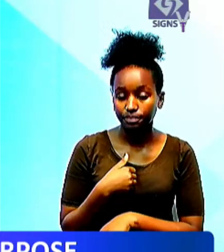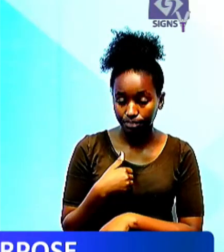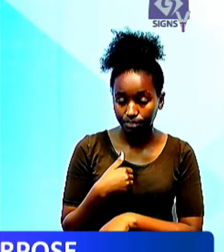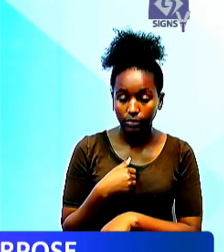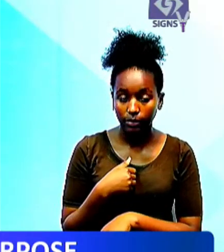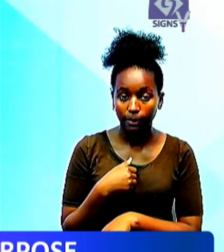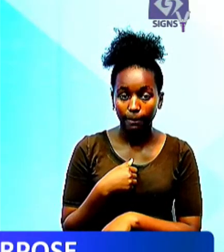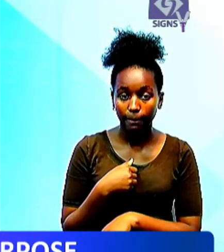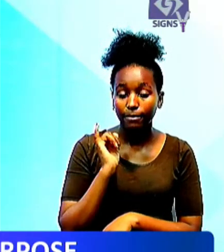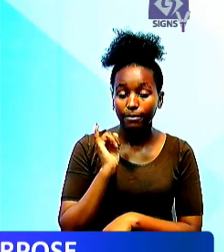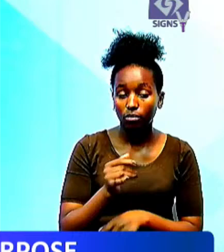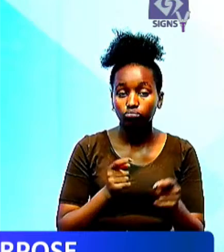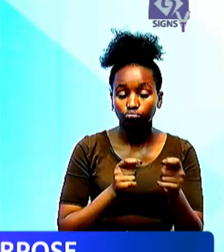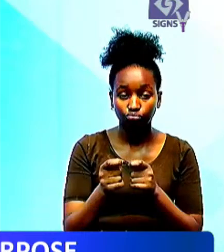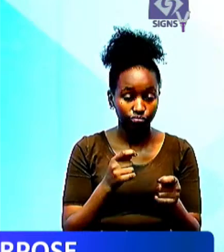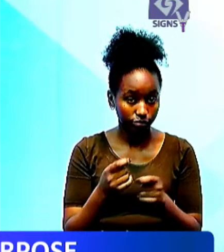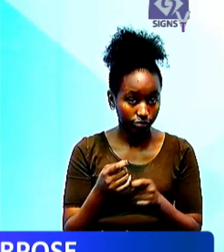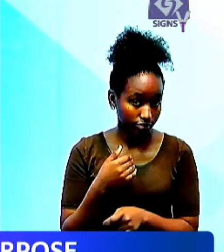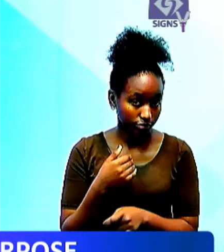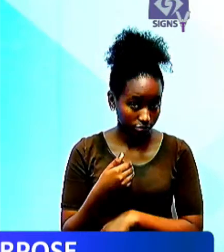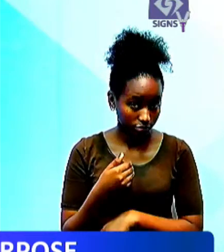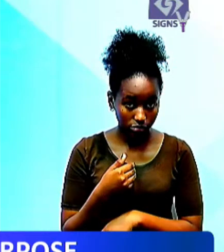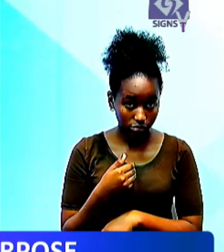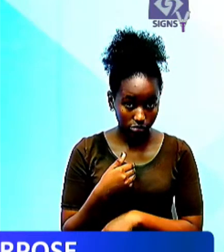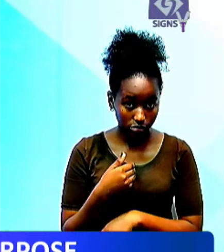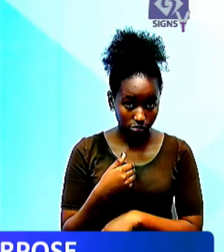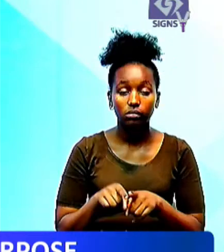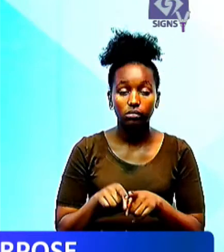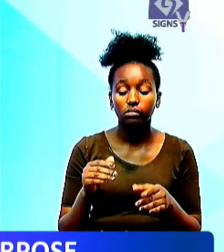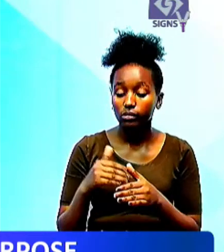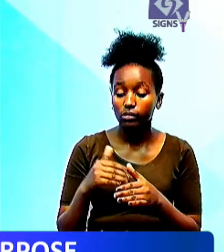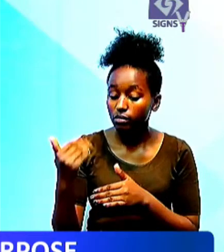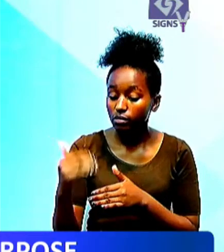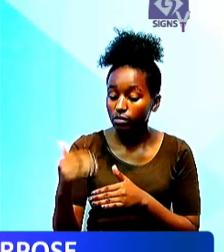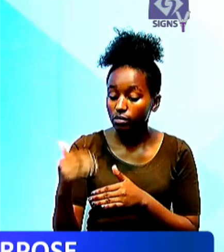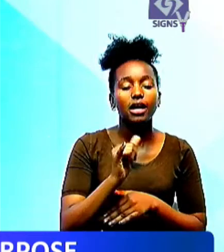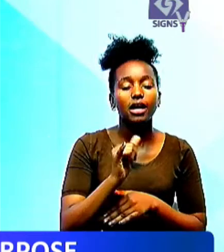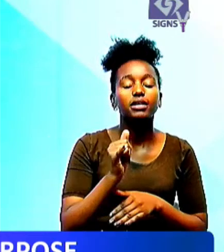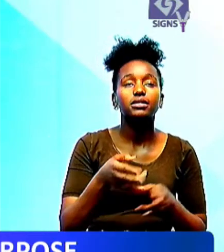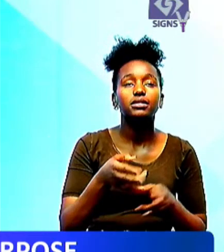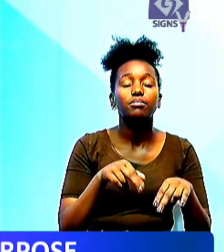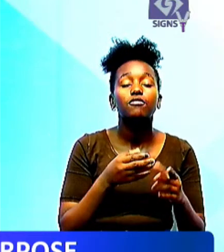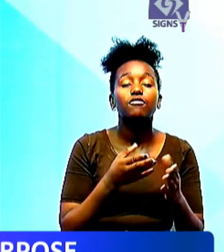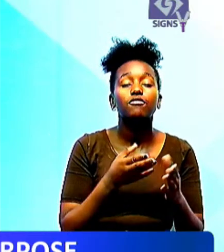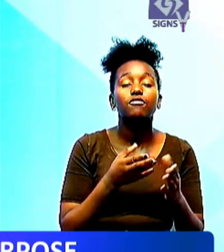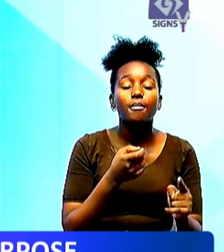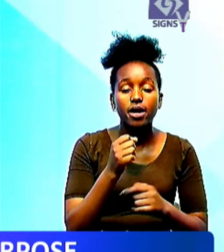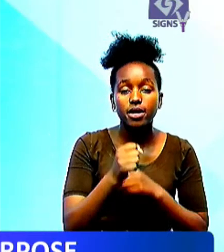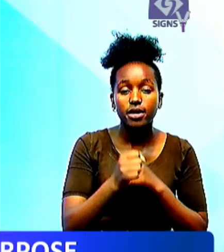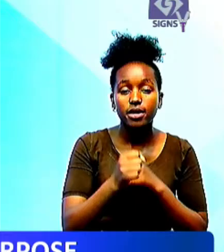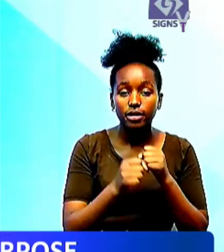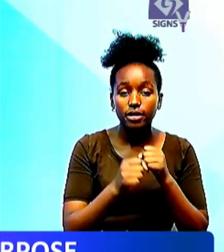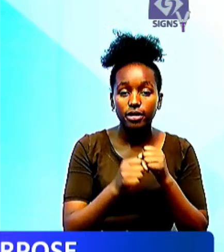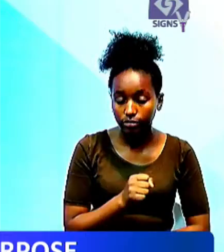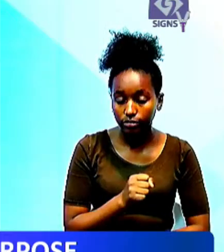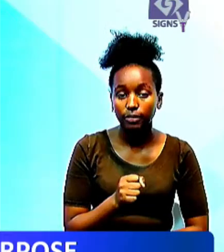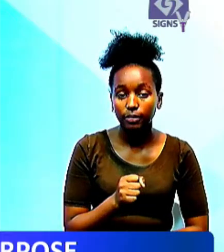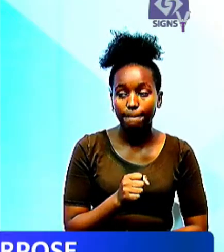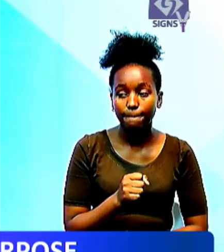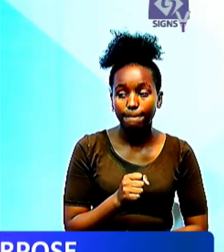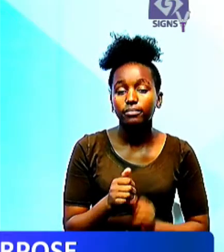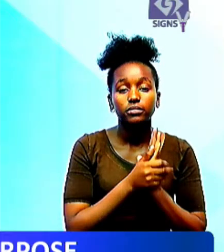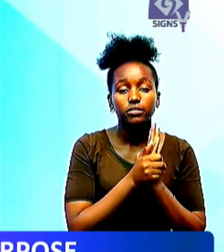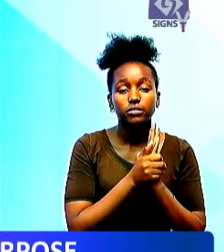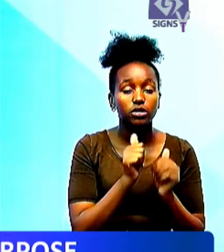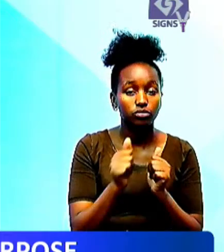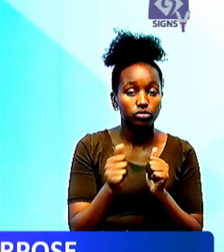one you have control. The active income is determined by the age or how strong you are. When you hear some skills that you have, that's some of